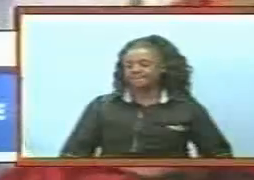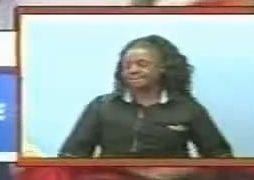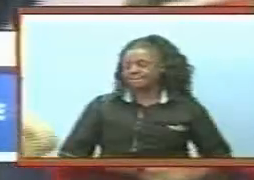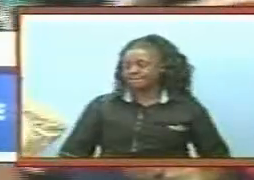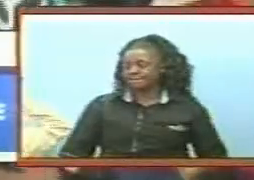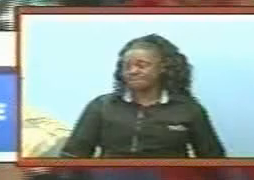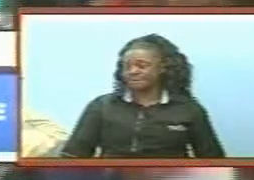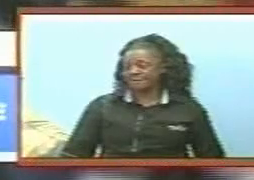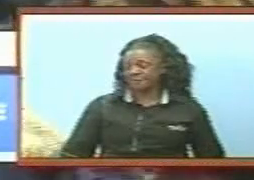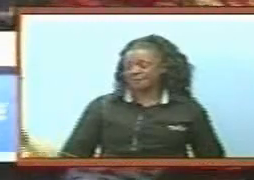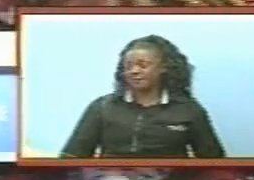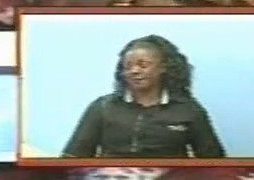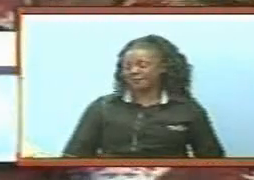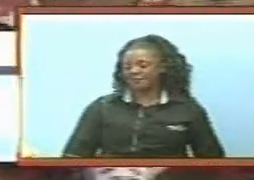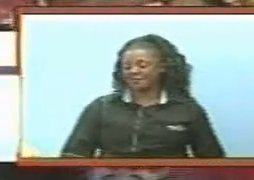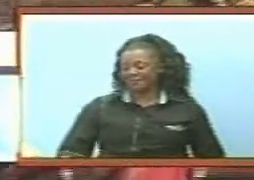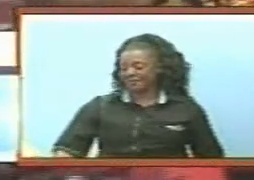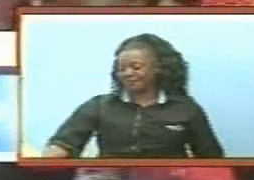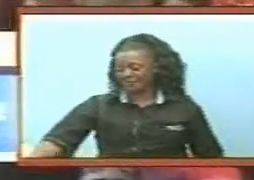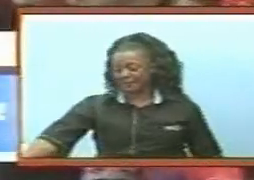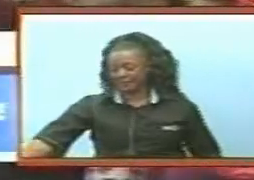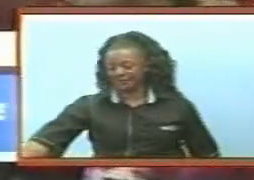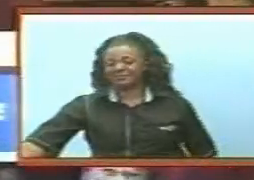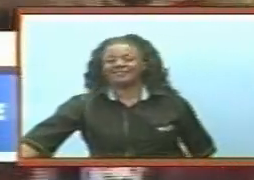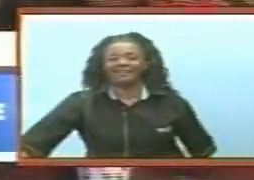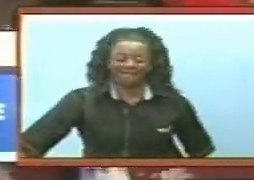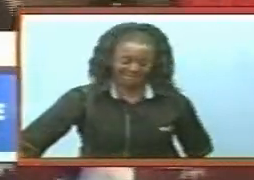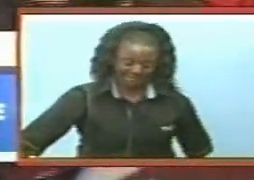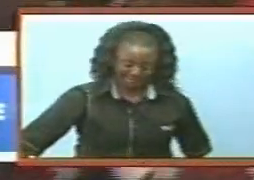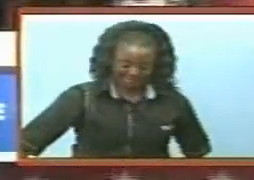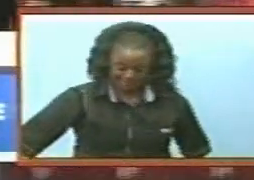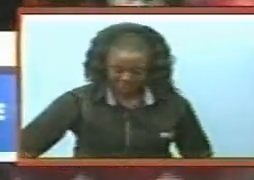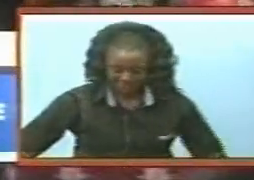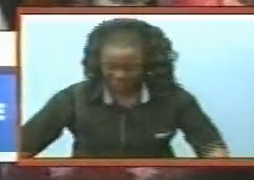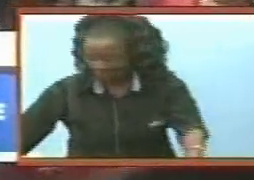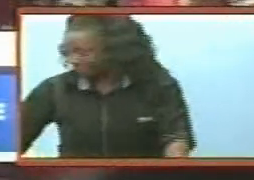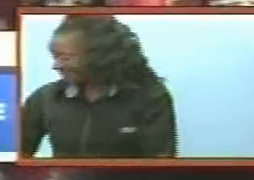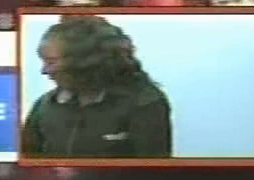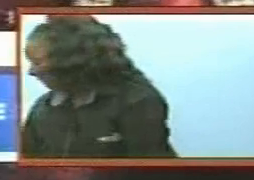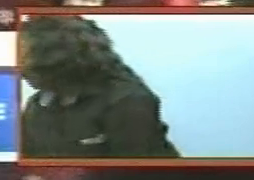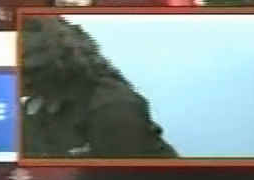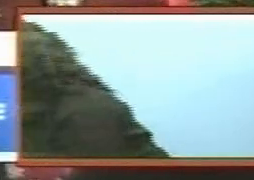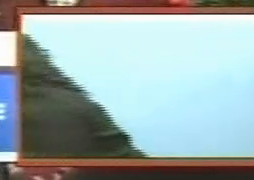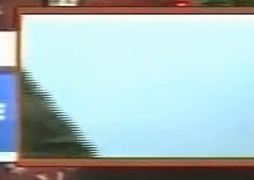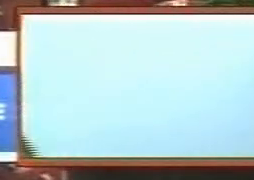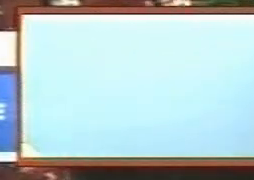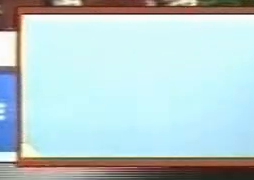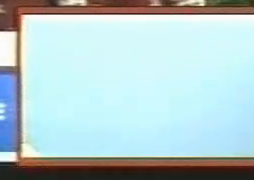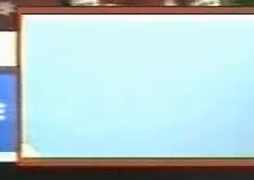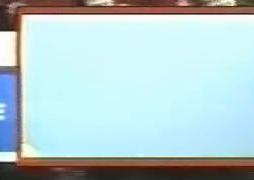No matter who we are, what we seek, and most importantly, what we stand for.